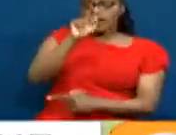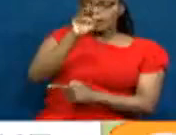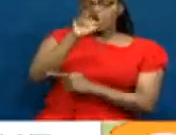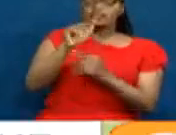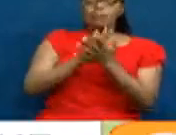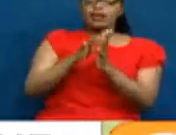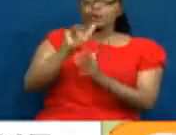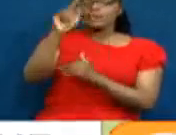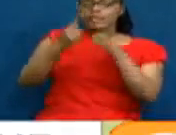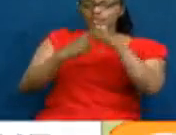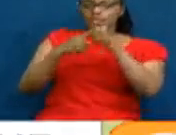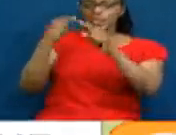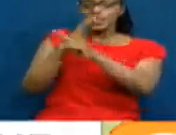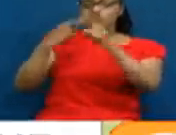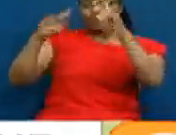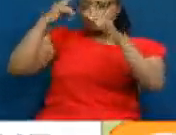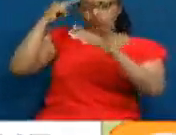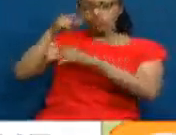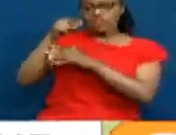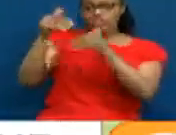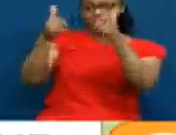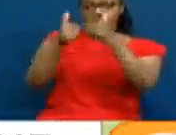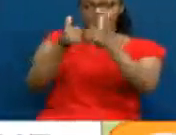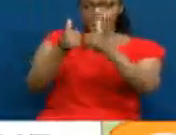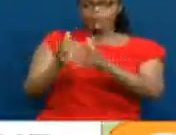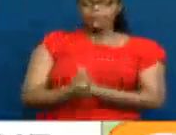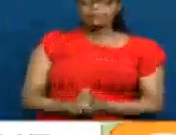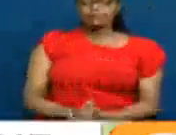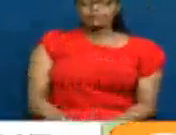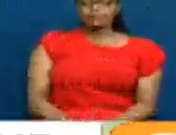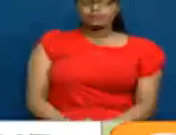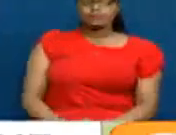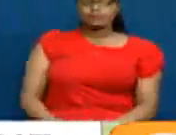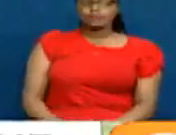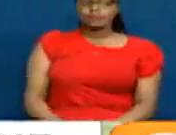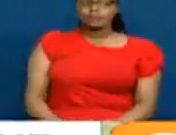become the sixth different winner of the tournament.